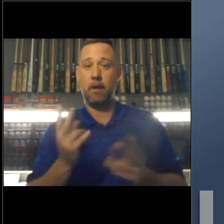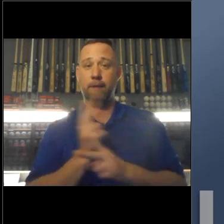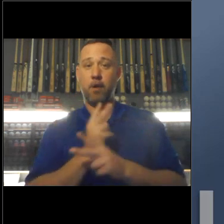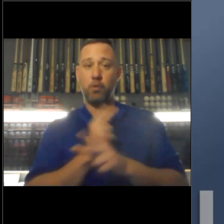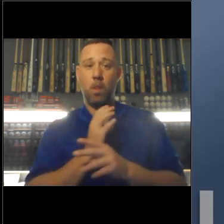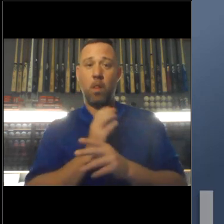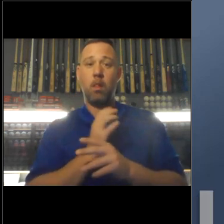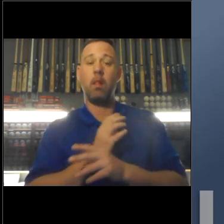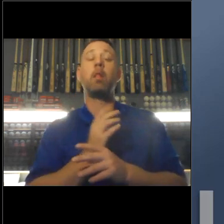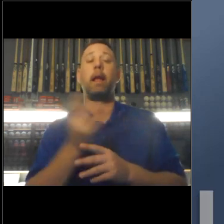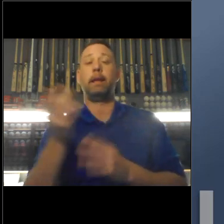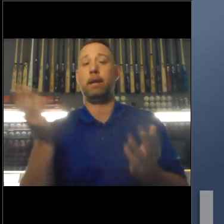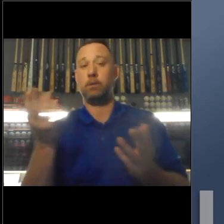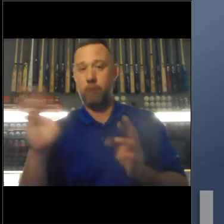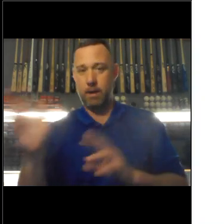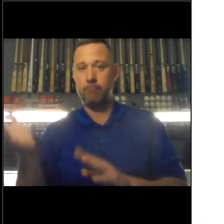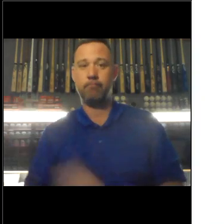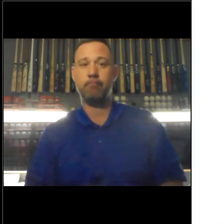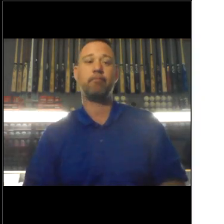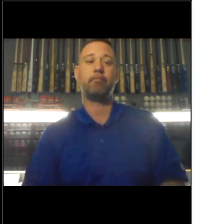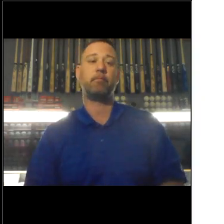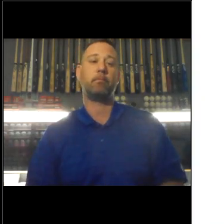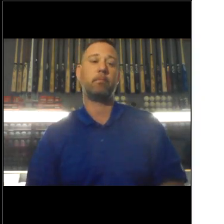presentation. I see he's ready.